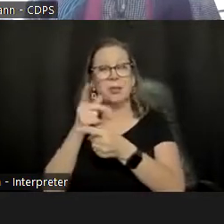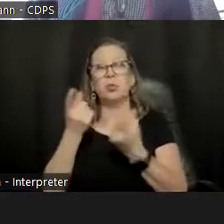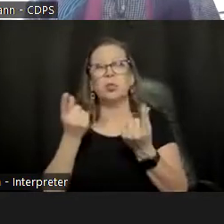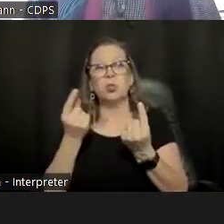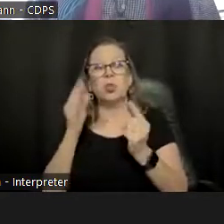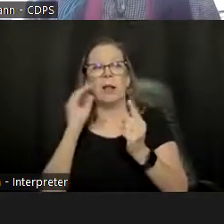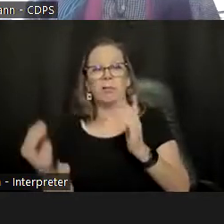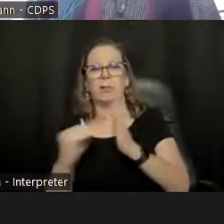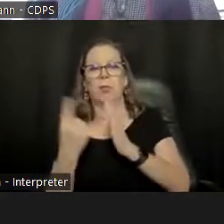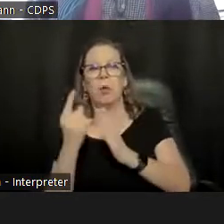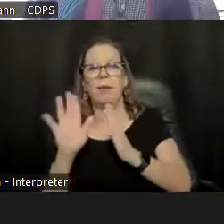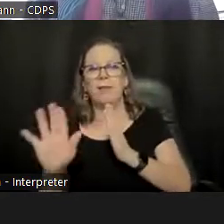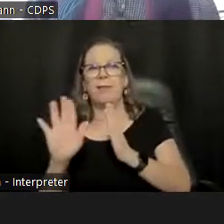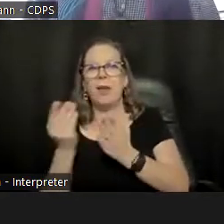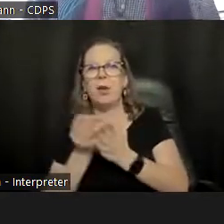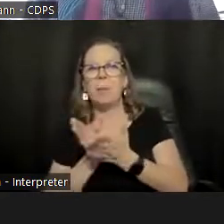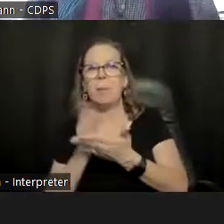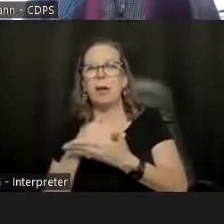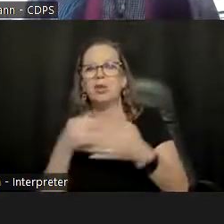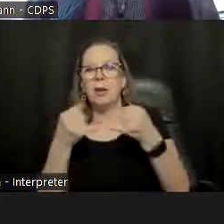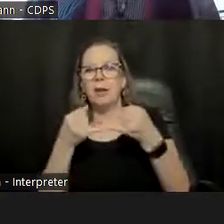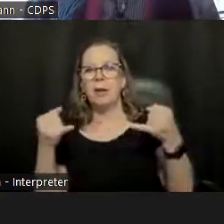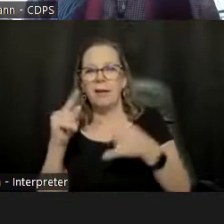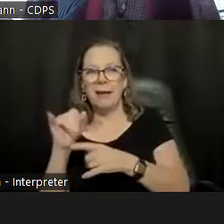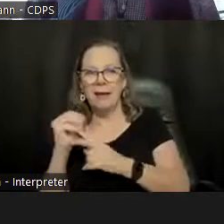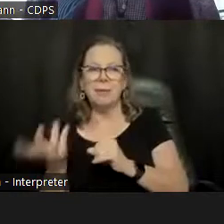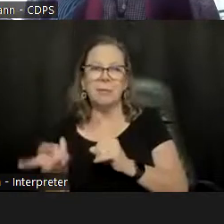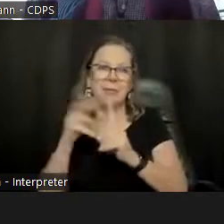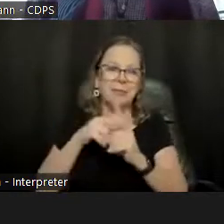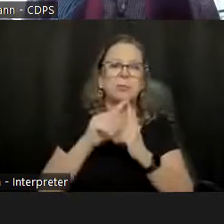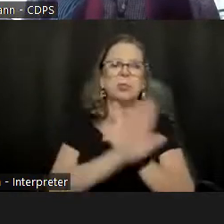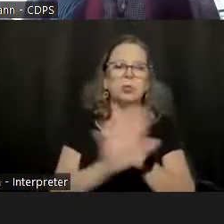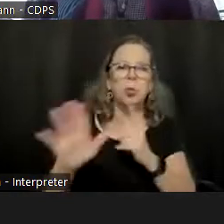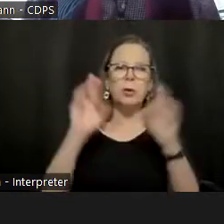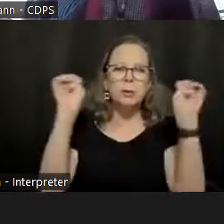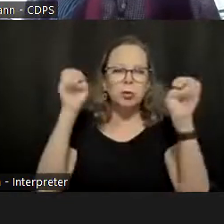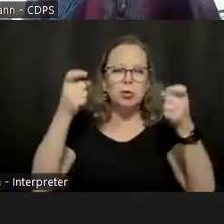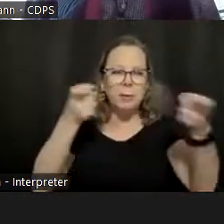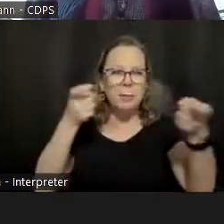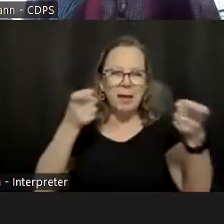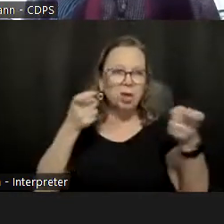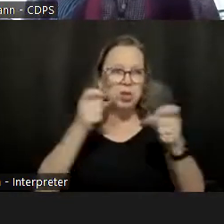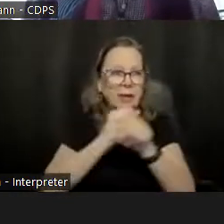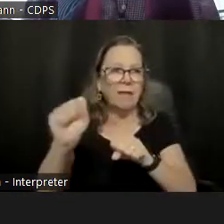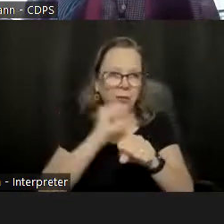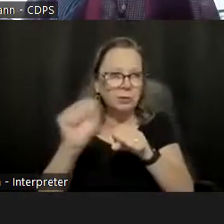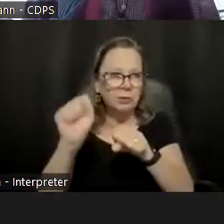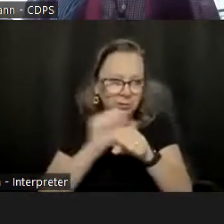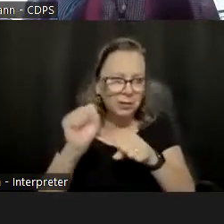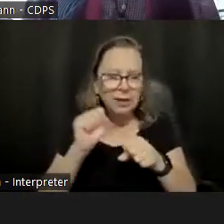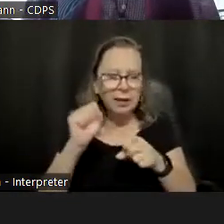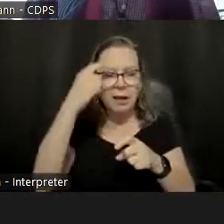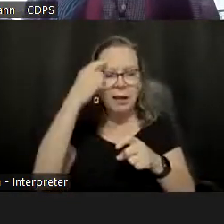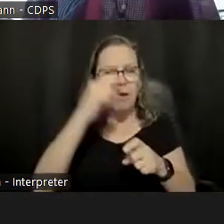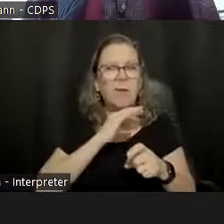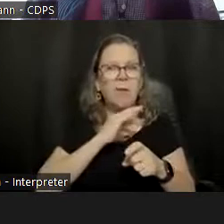line items towards your emergency management efforts. And I thought this was something that was